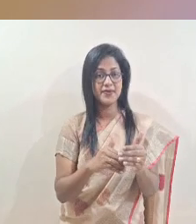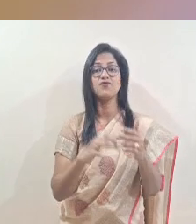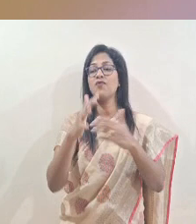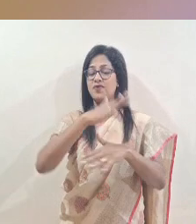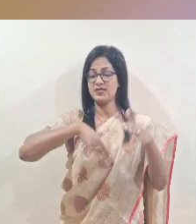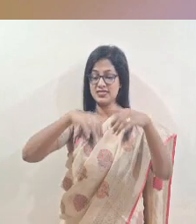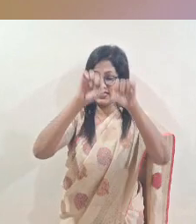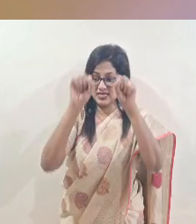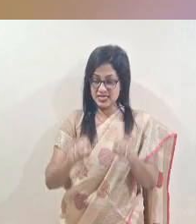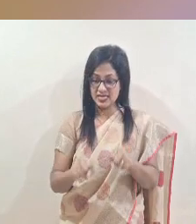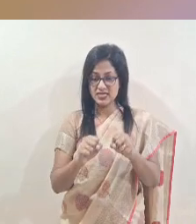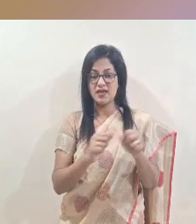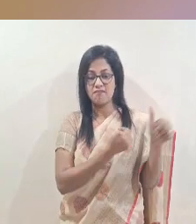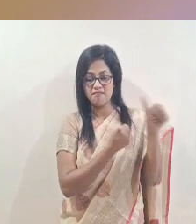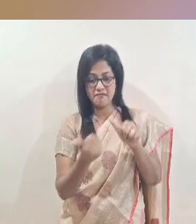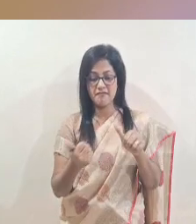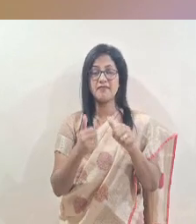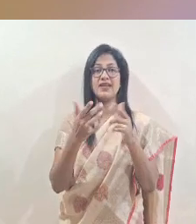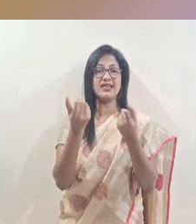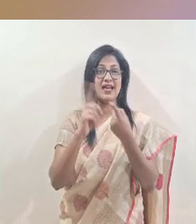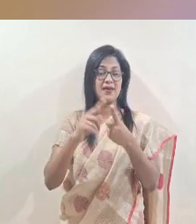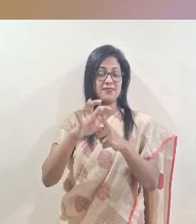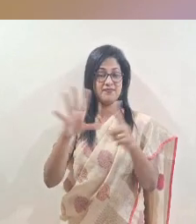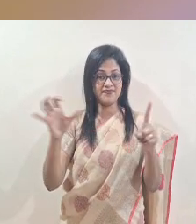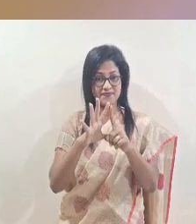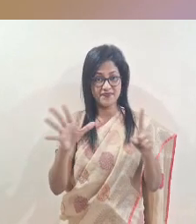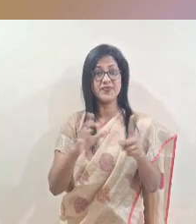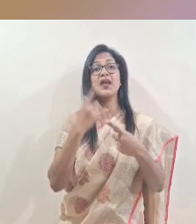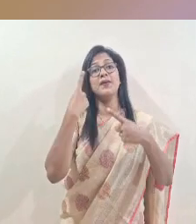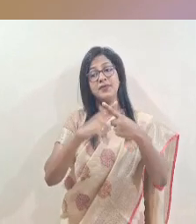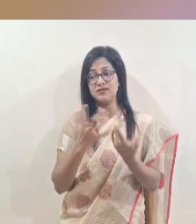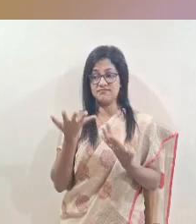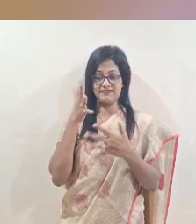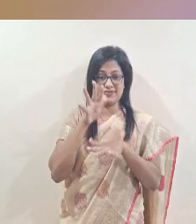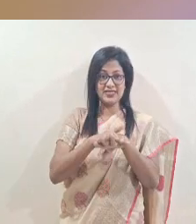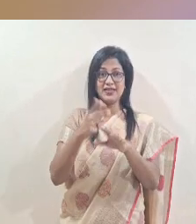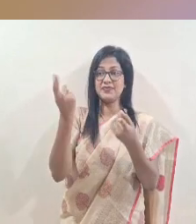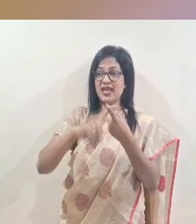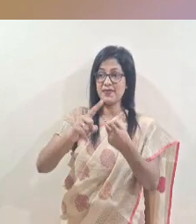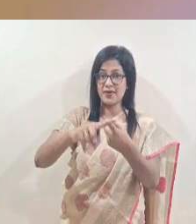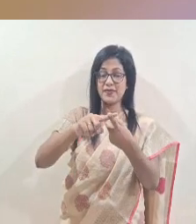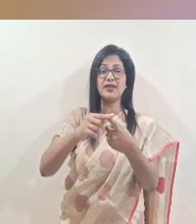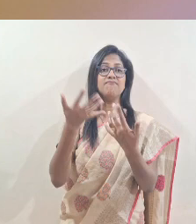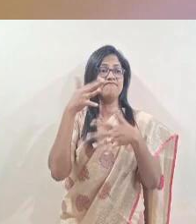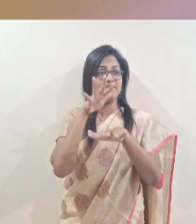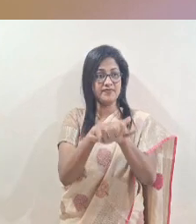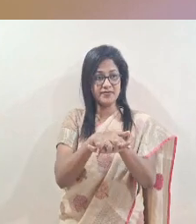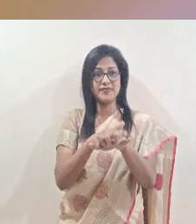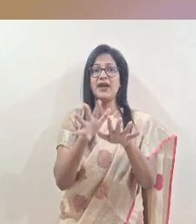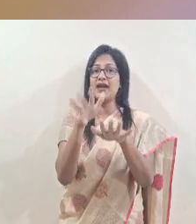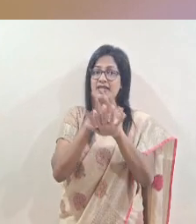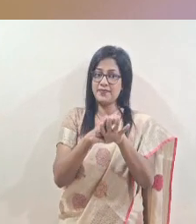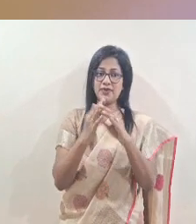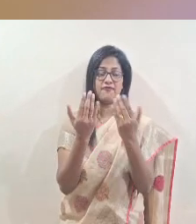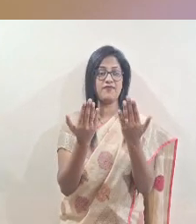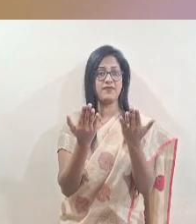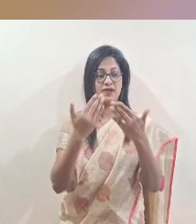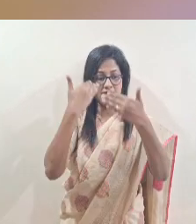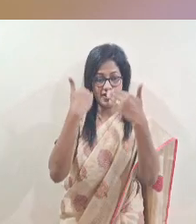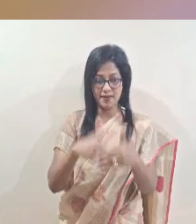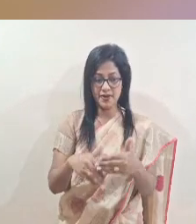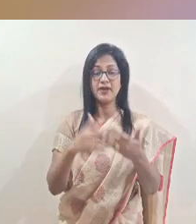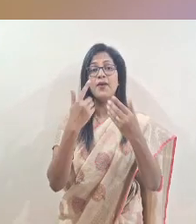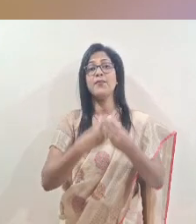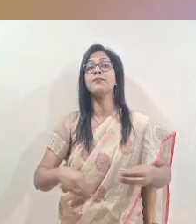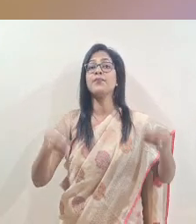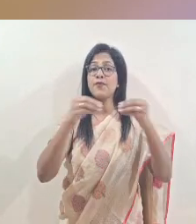from unforeseen disasters, or its ability to adapt to disturbances, its adaptive capacity, or it can be further